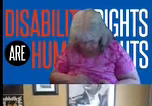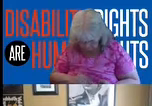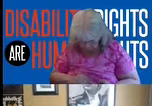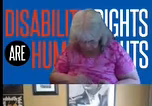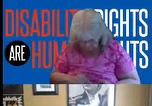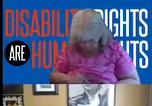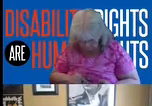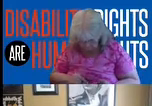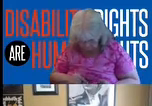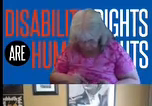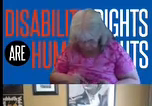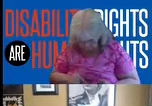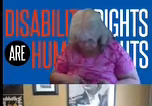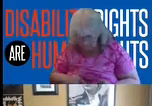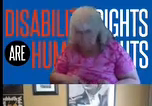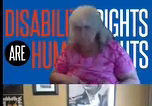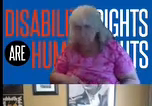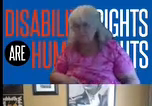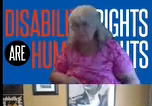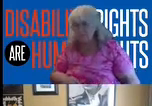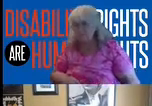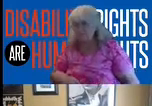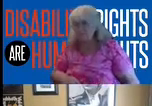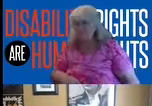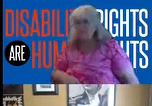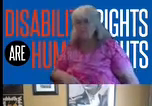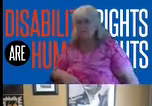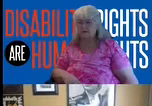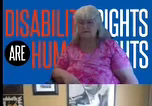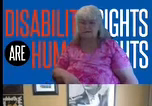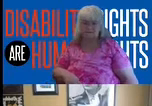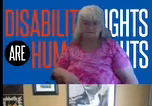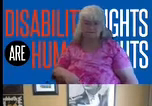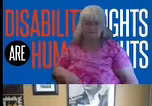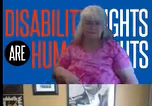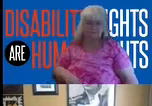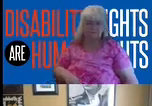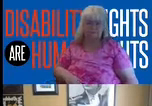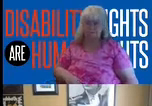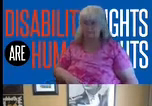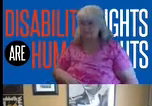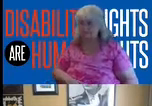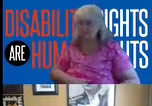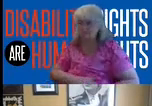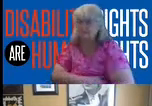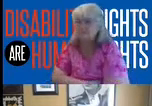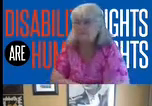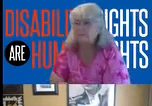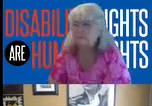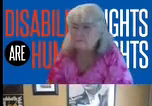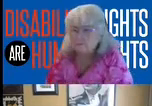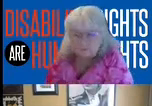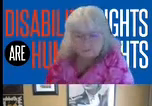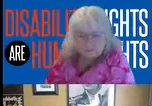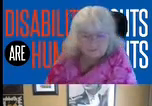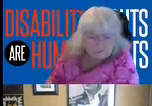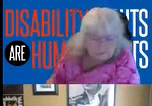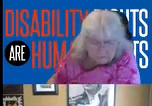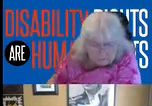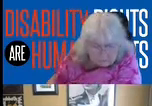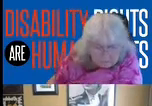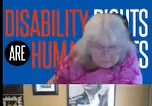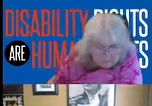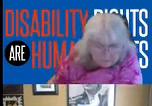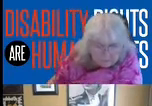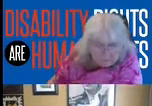you see a Zoom session, and change different pieces of the Zoom session to hopefully make it more